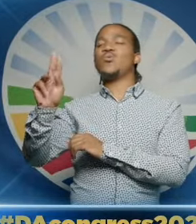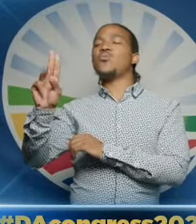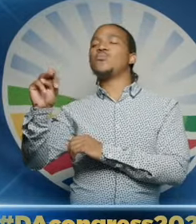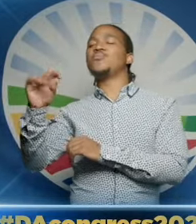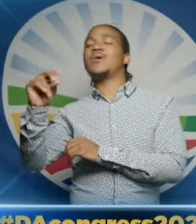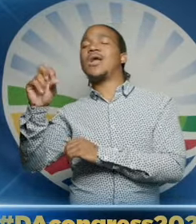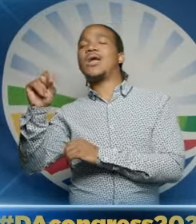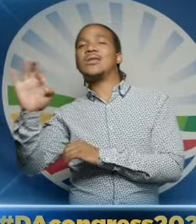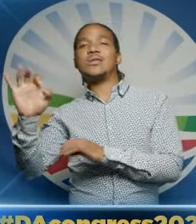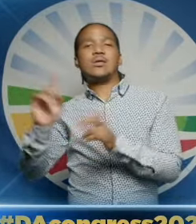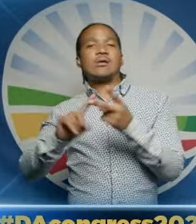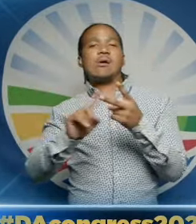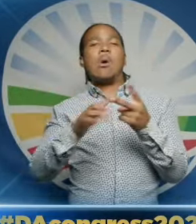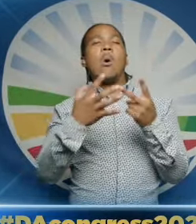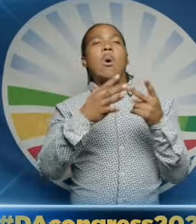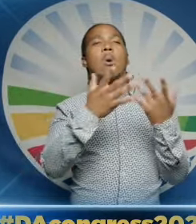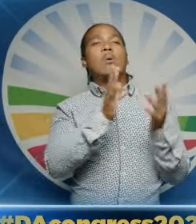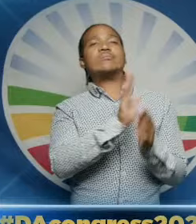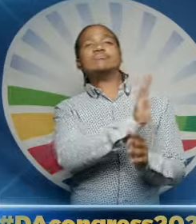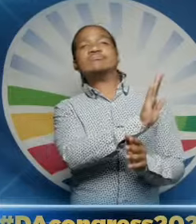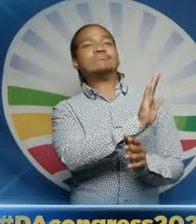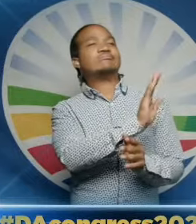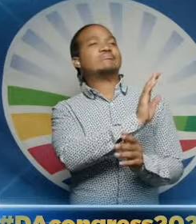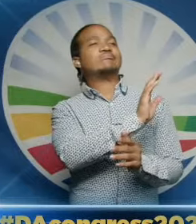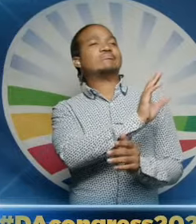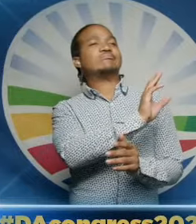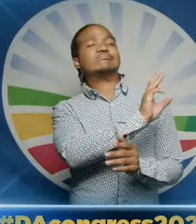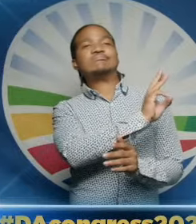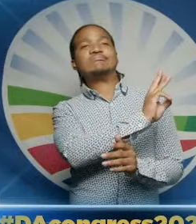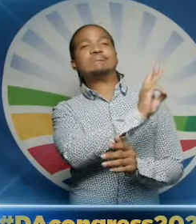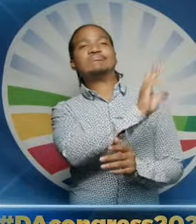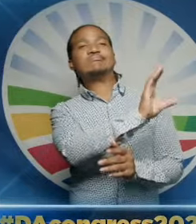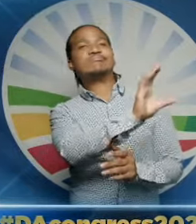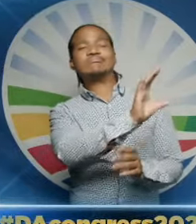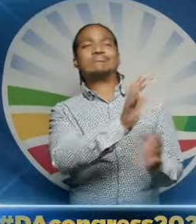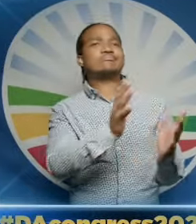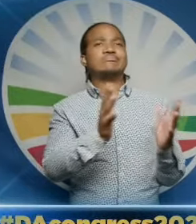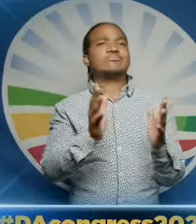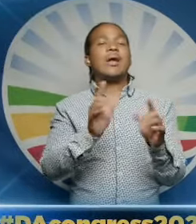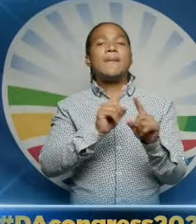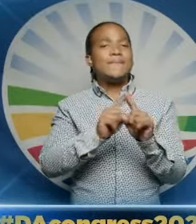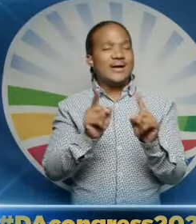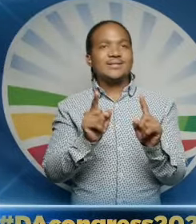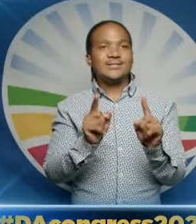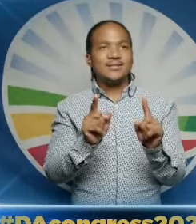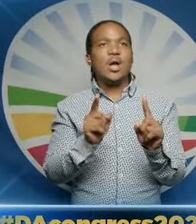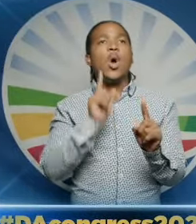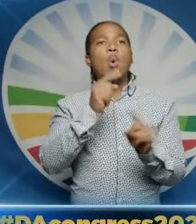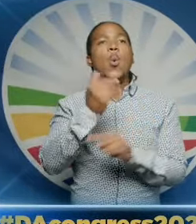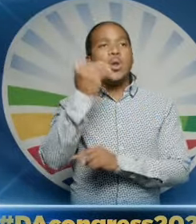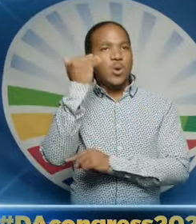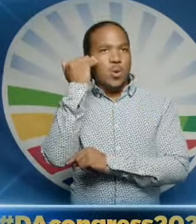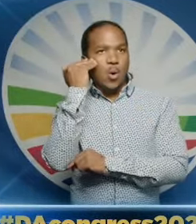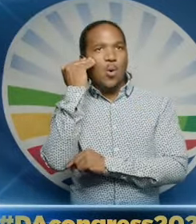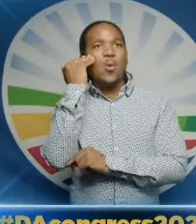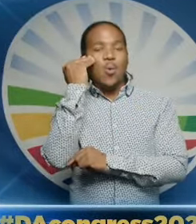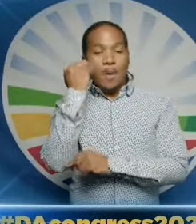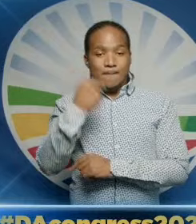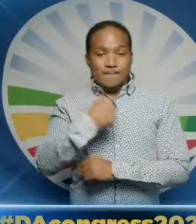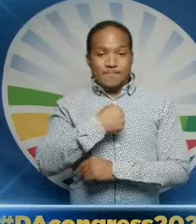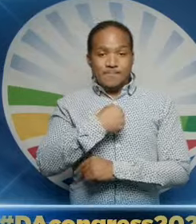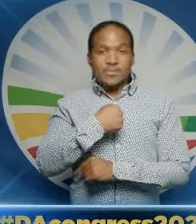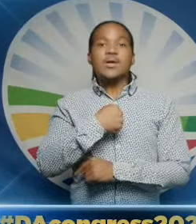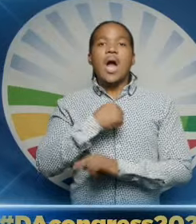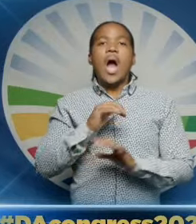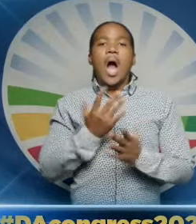Stellenbosch, or you are Alan Windy in the Western Cape. The reality is that you know exactly how